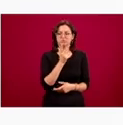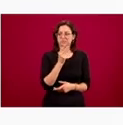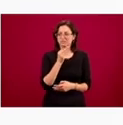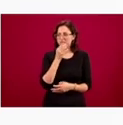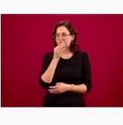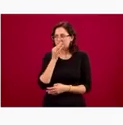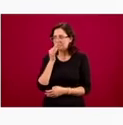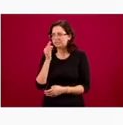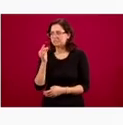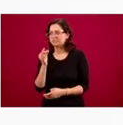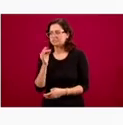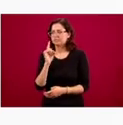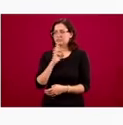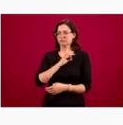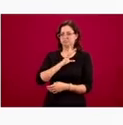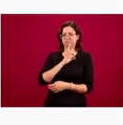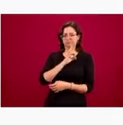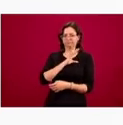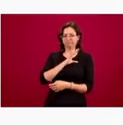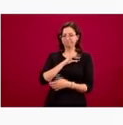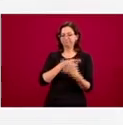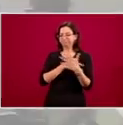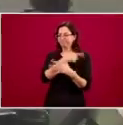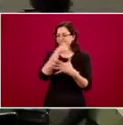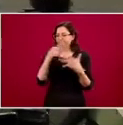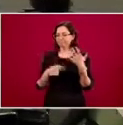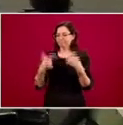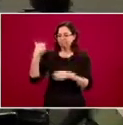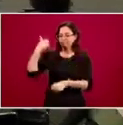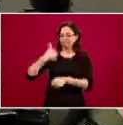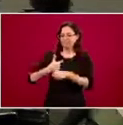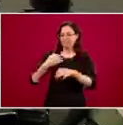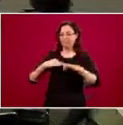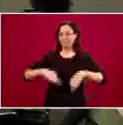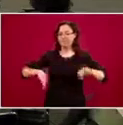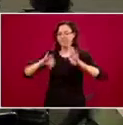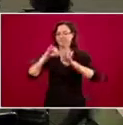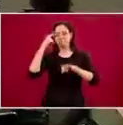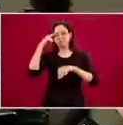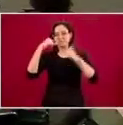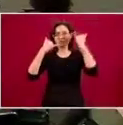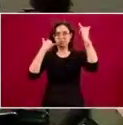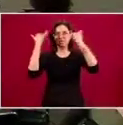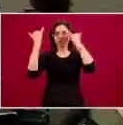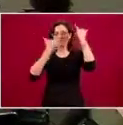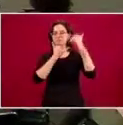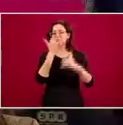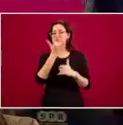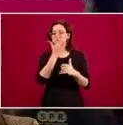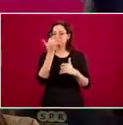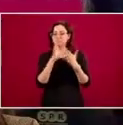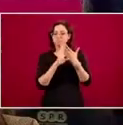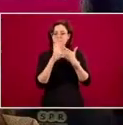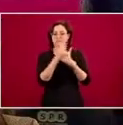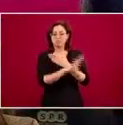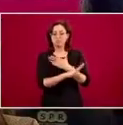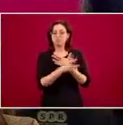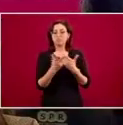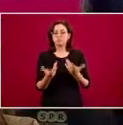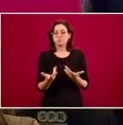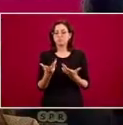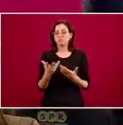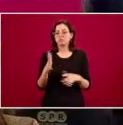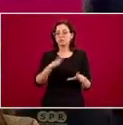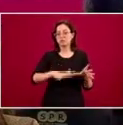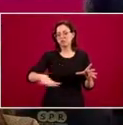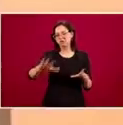can hide in alcohol or in drugs or in smoking to deal with this fear. So